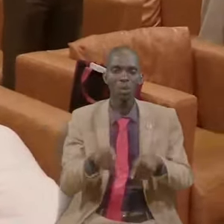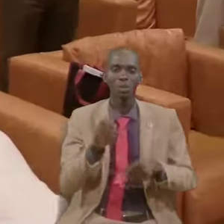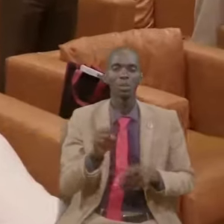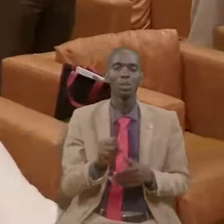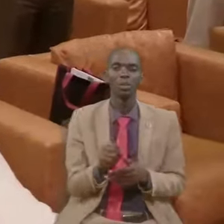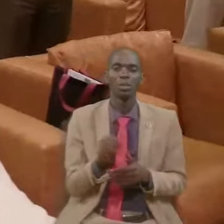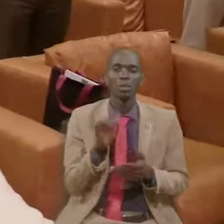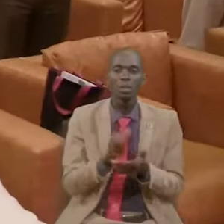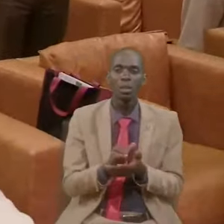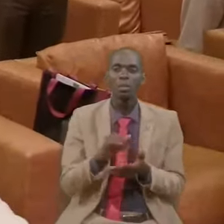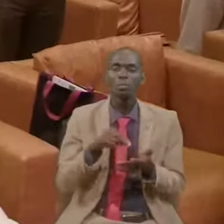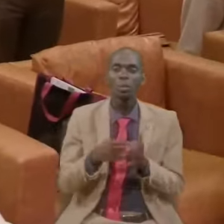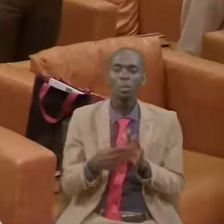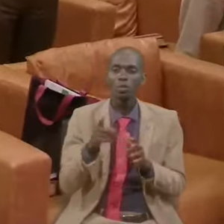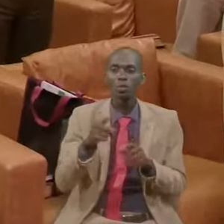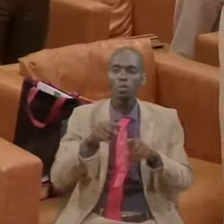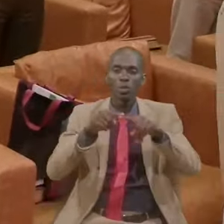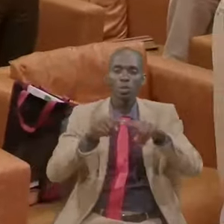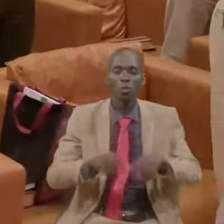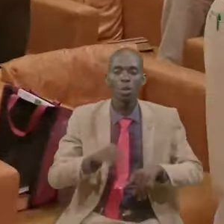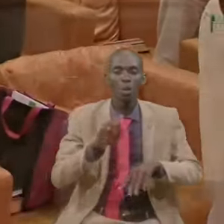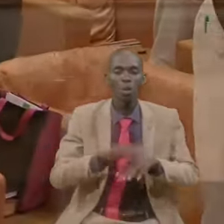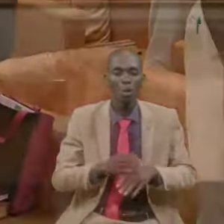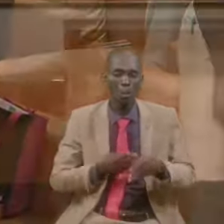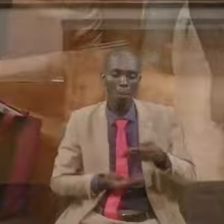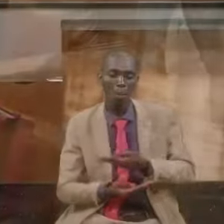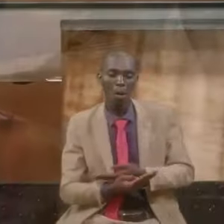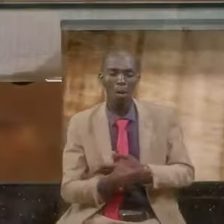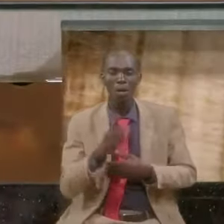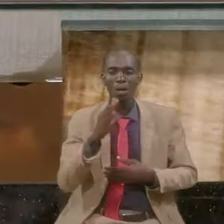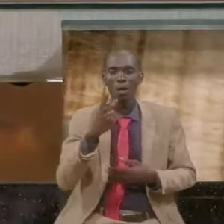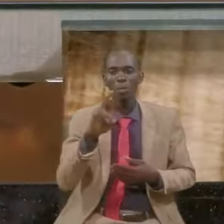That's depending on bribes.